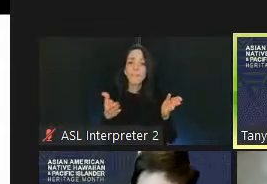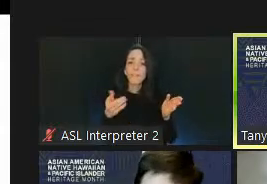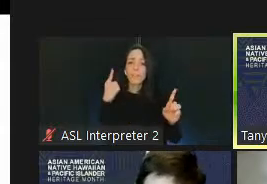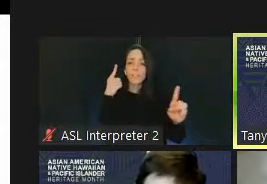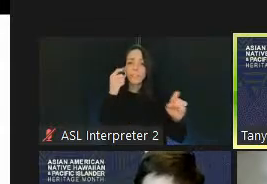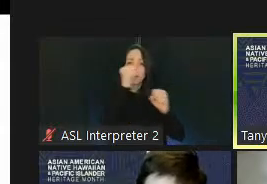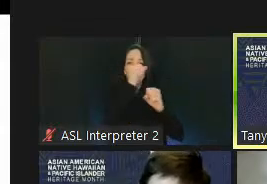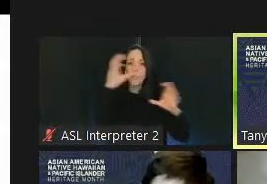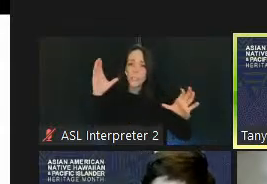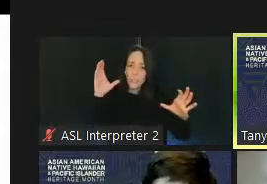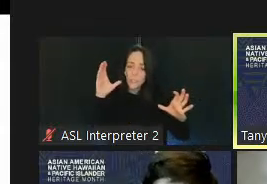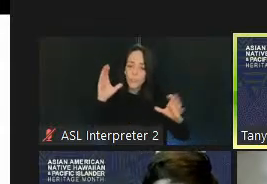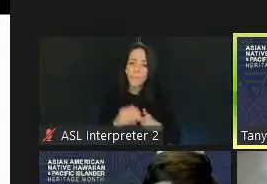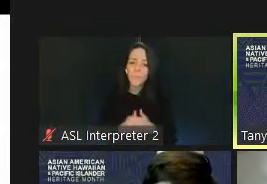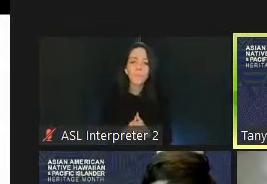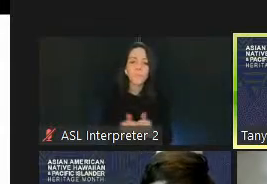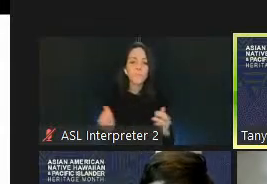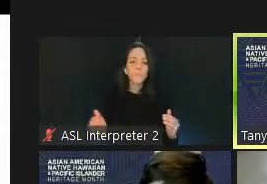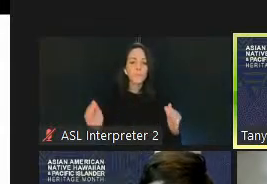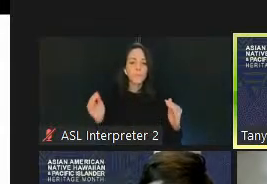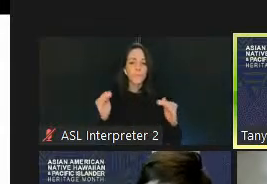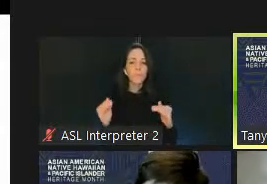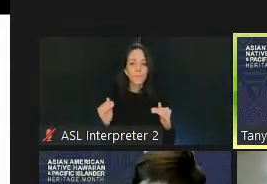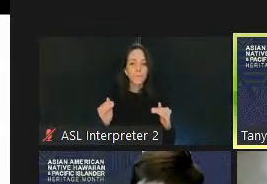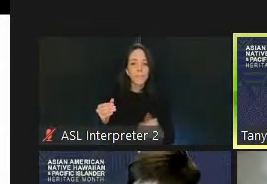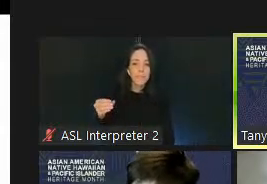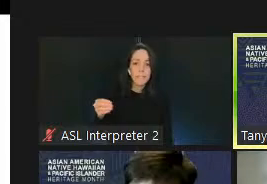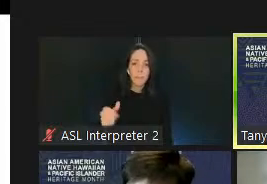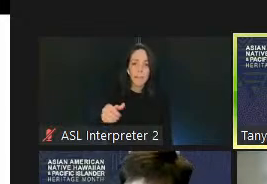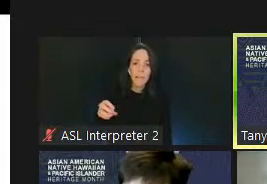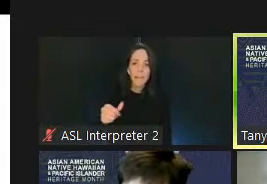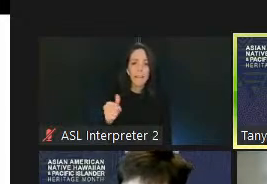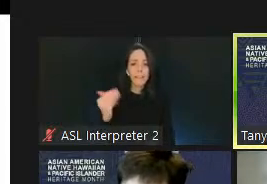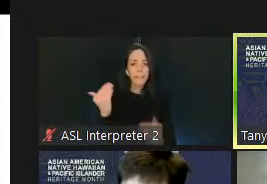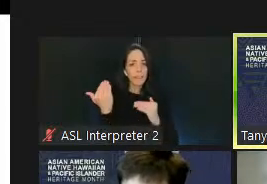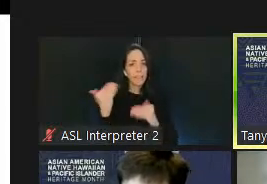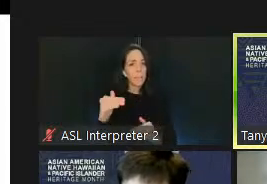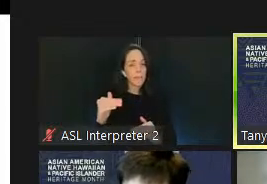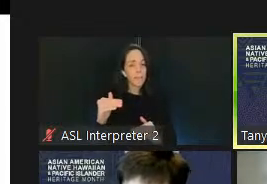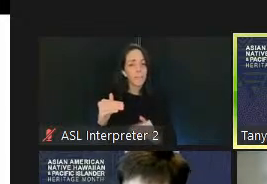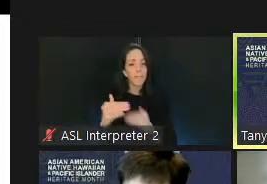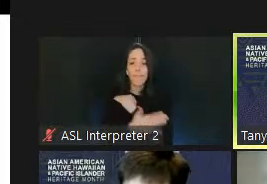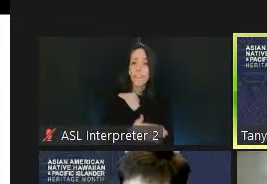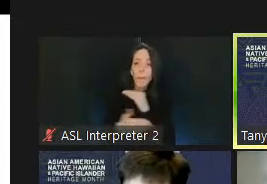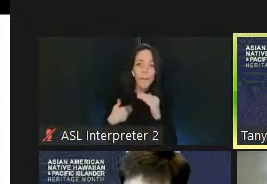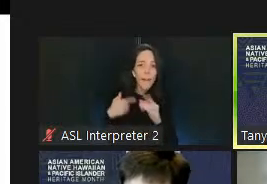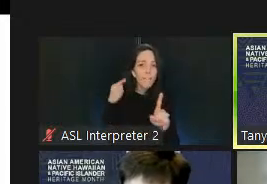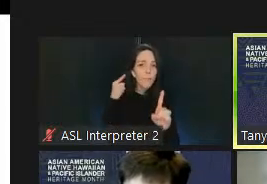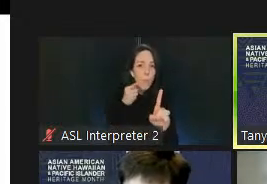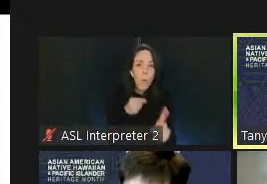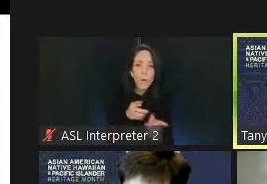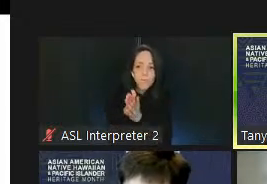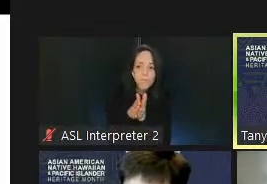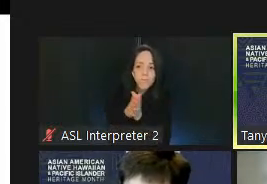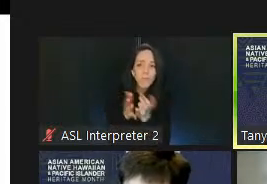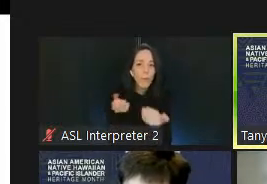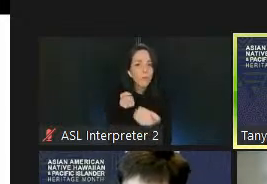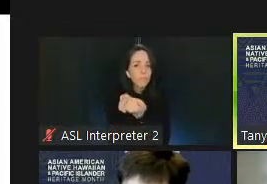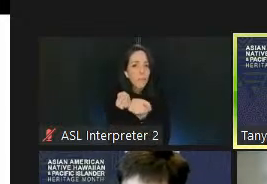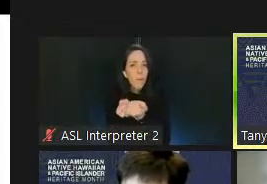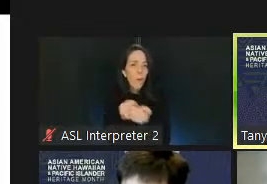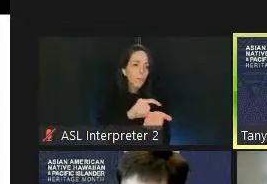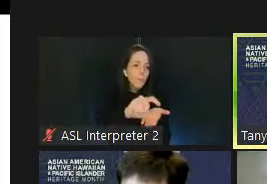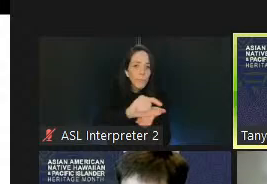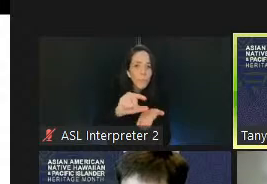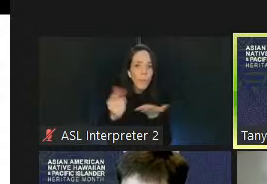Minimize capital spending. Although the county has ambitious goals for supporting several areas of county operations